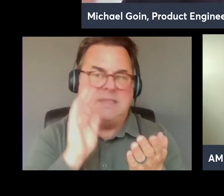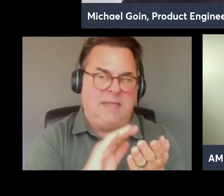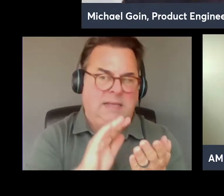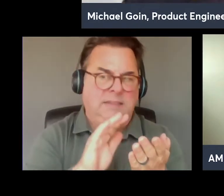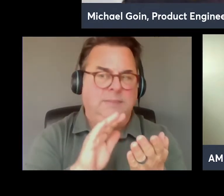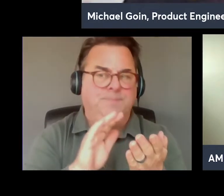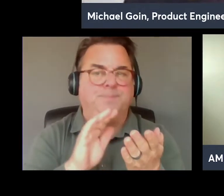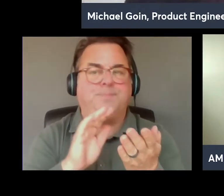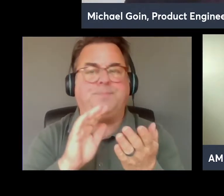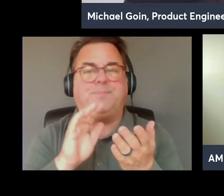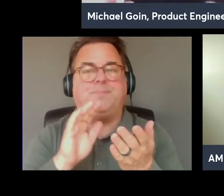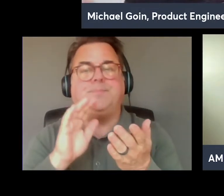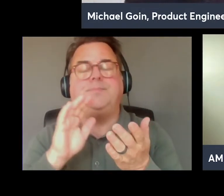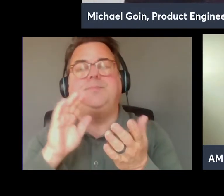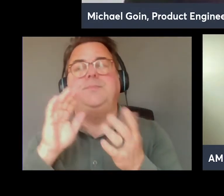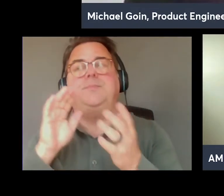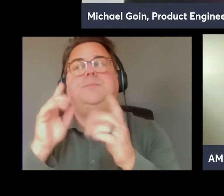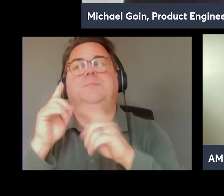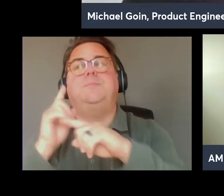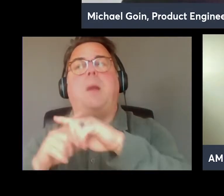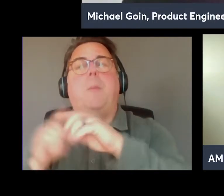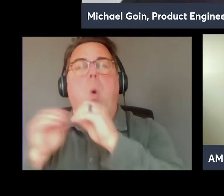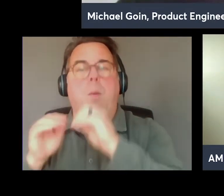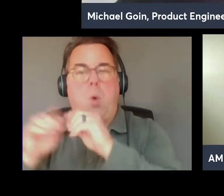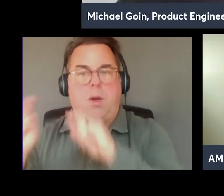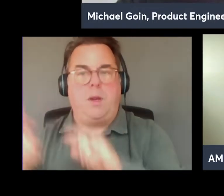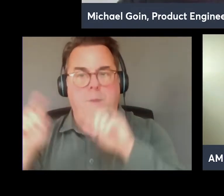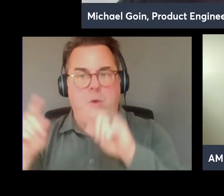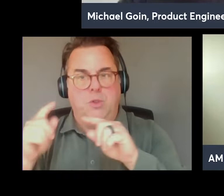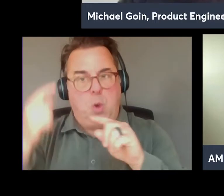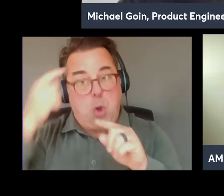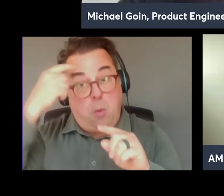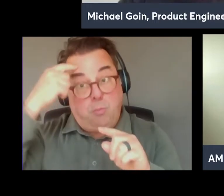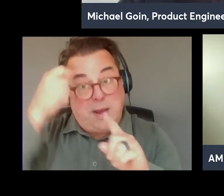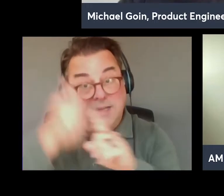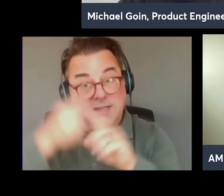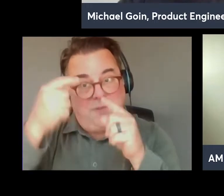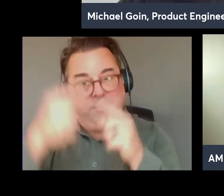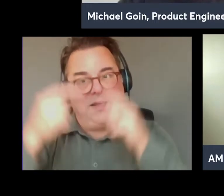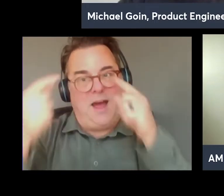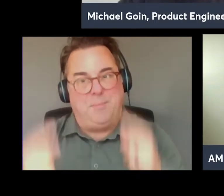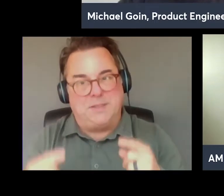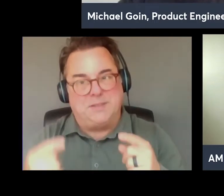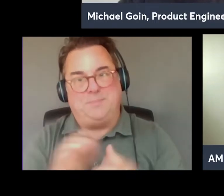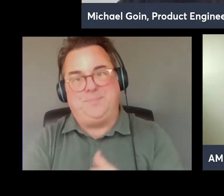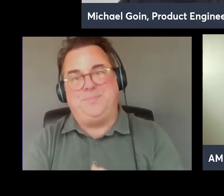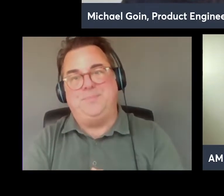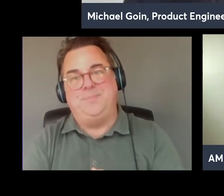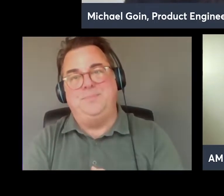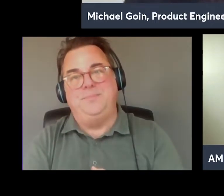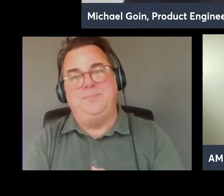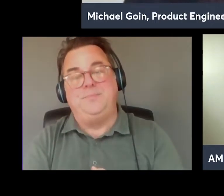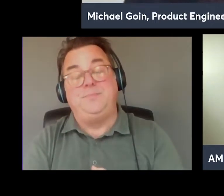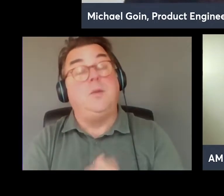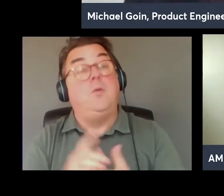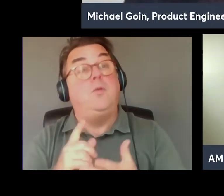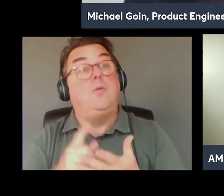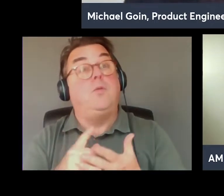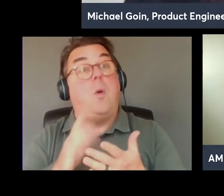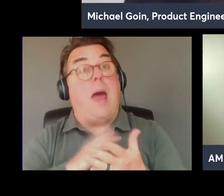more compute. And the brain is the complete opposite of that. And so what we decided to focus